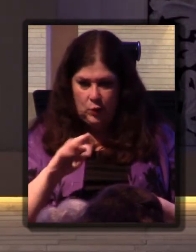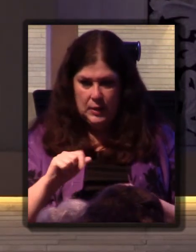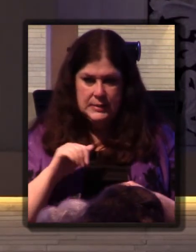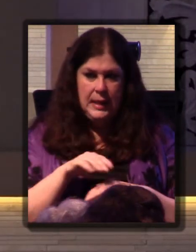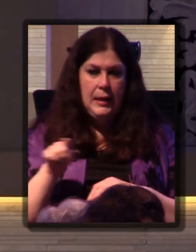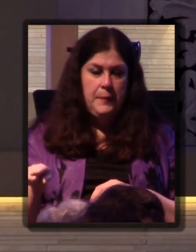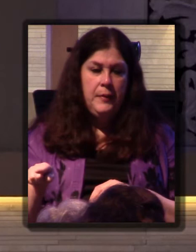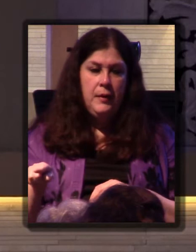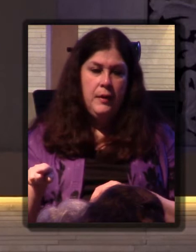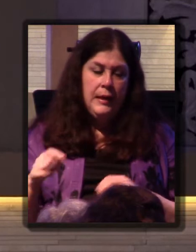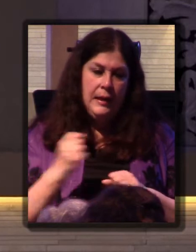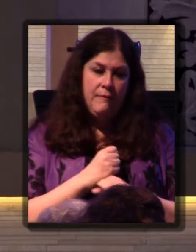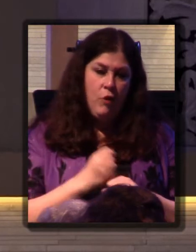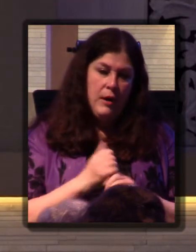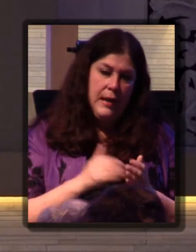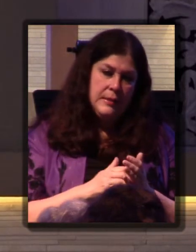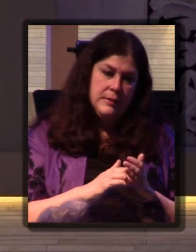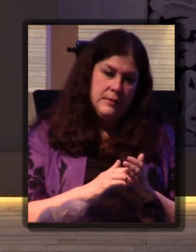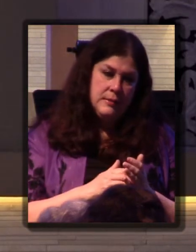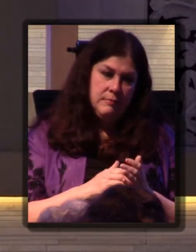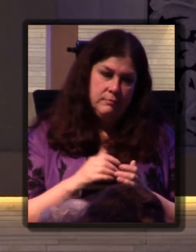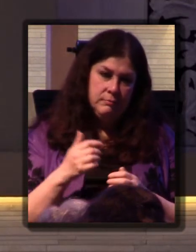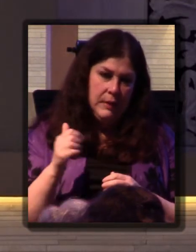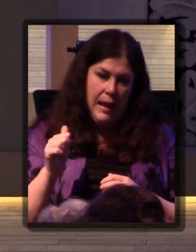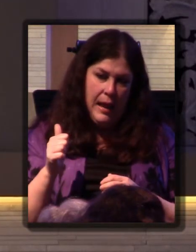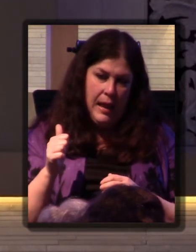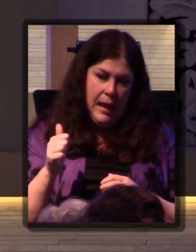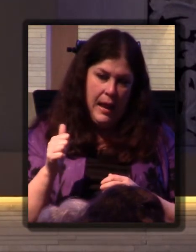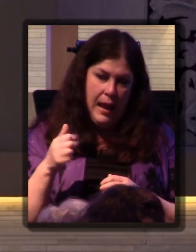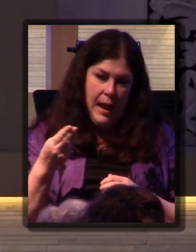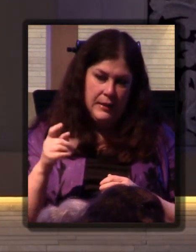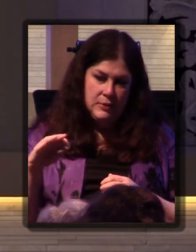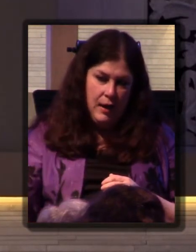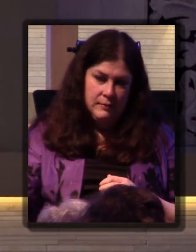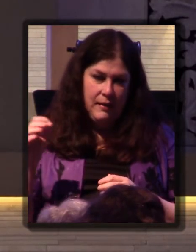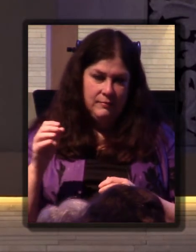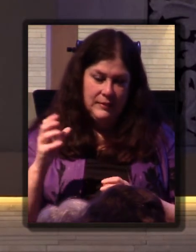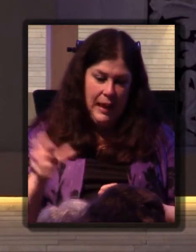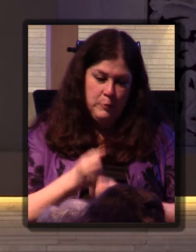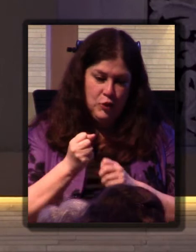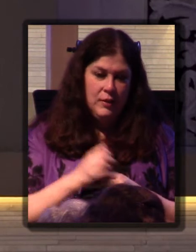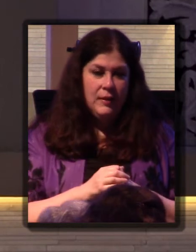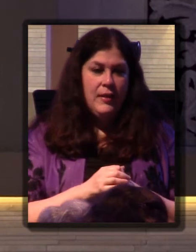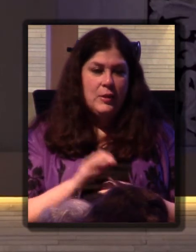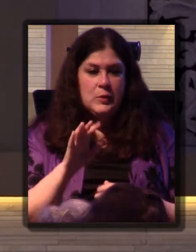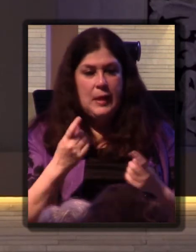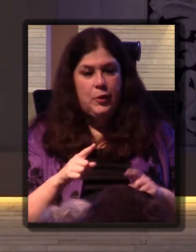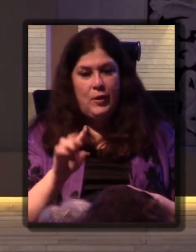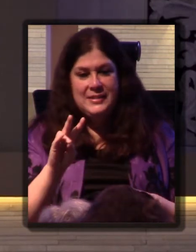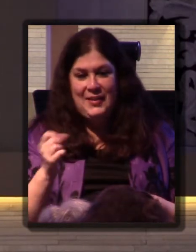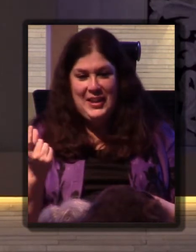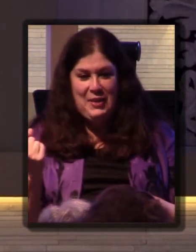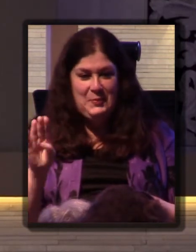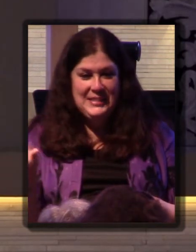Assyria, sent him, and he fought against Ashdod and captured it. Okay, so basically this is happening